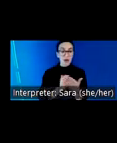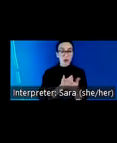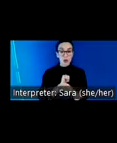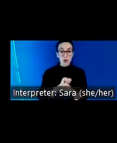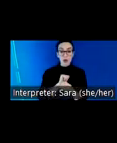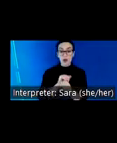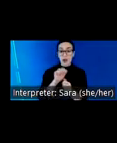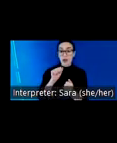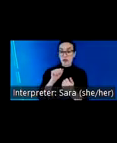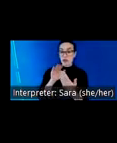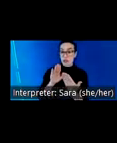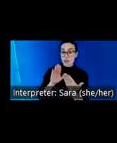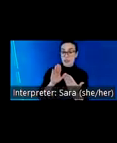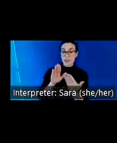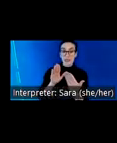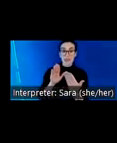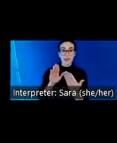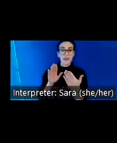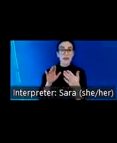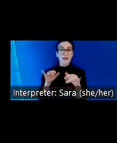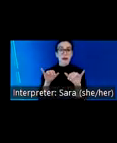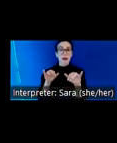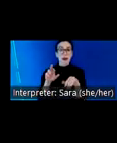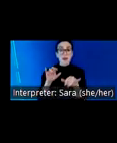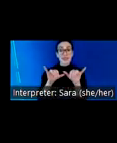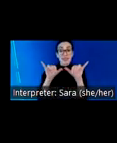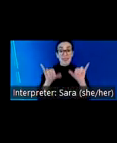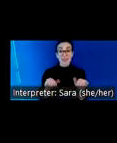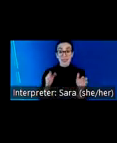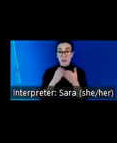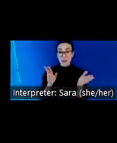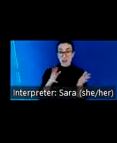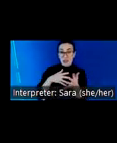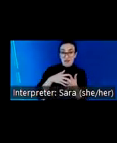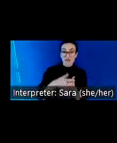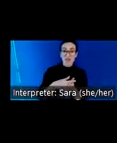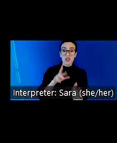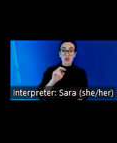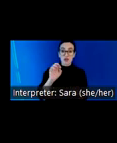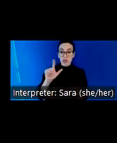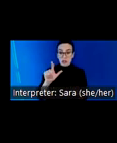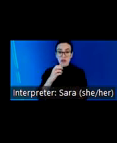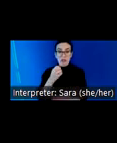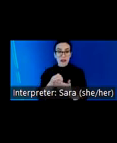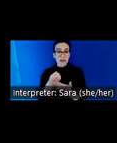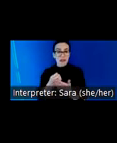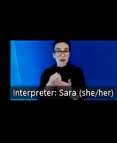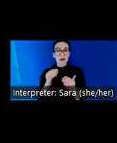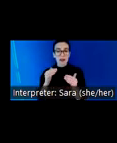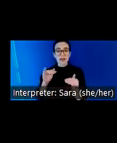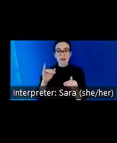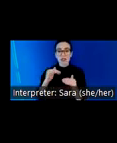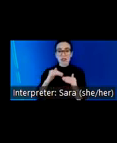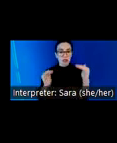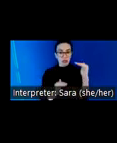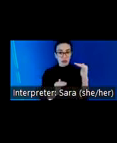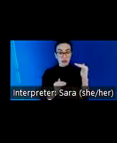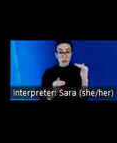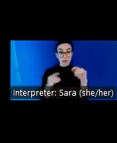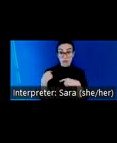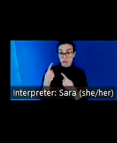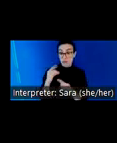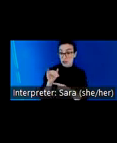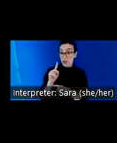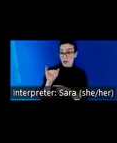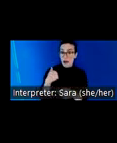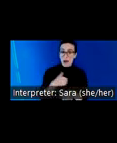and economic injustice. This past July, we fought hard alongside organizations like ZDEC DC and